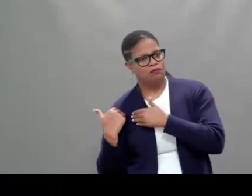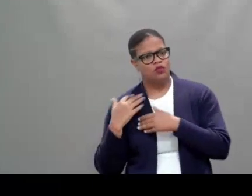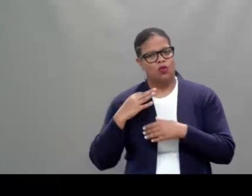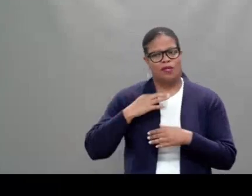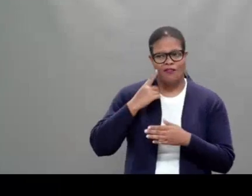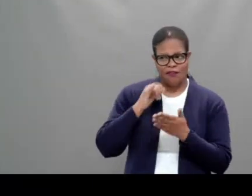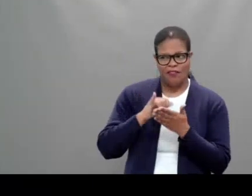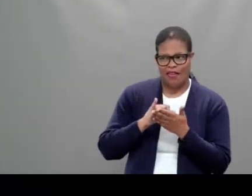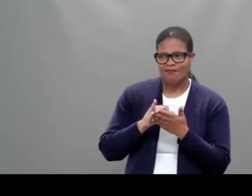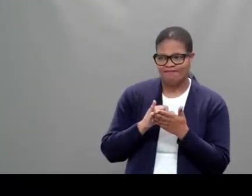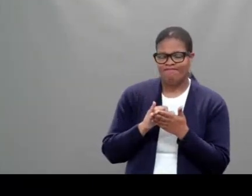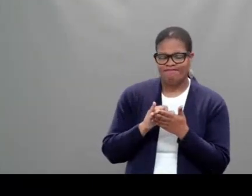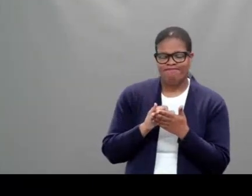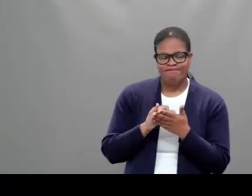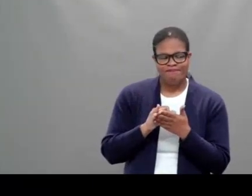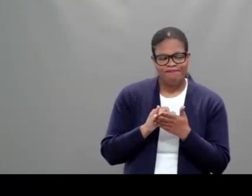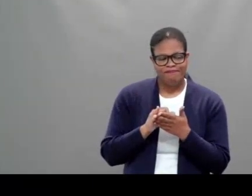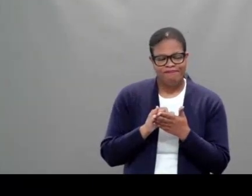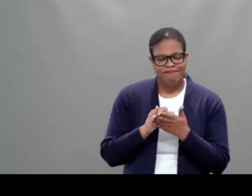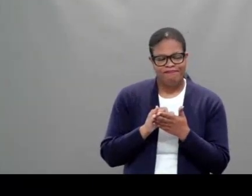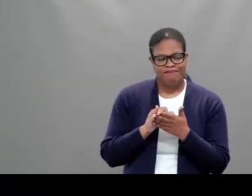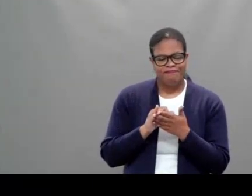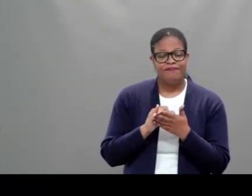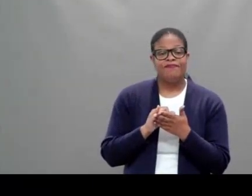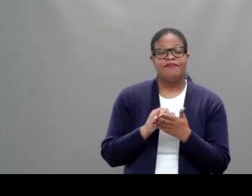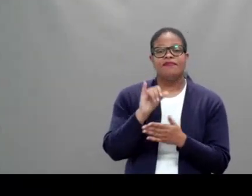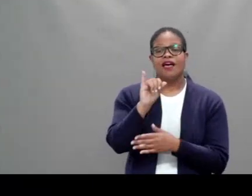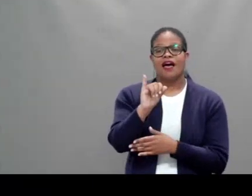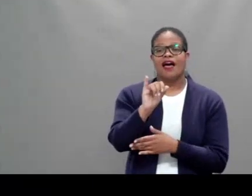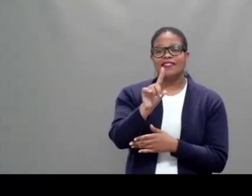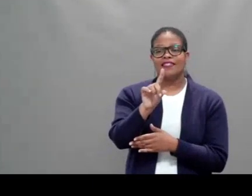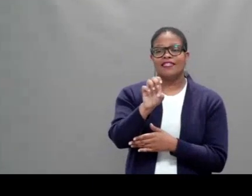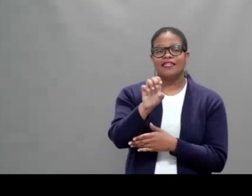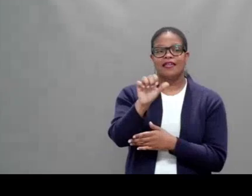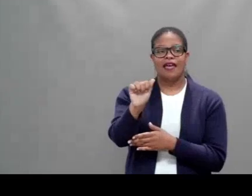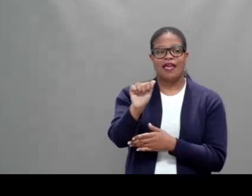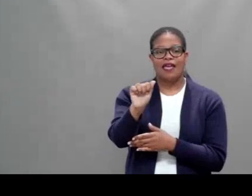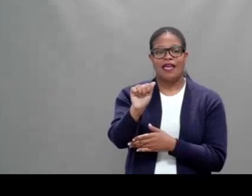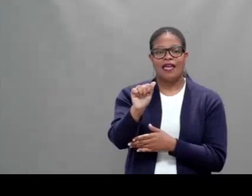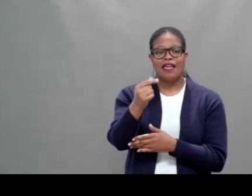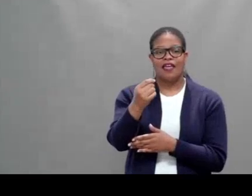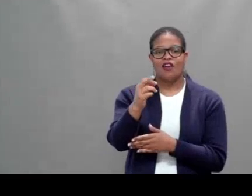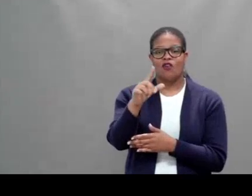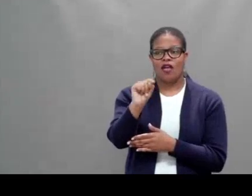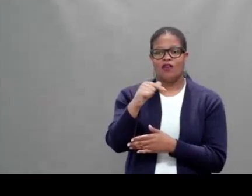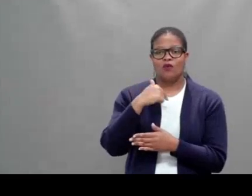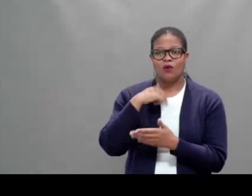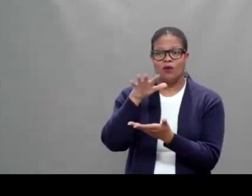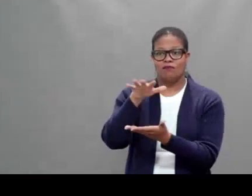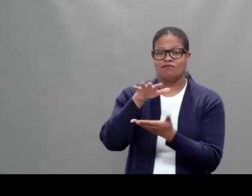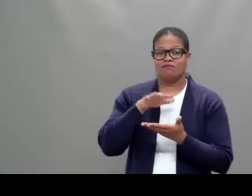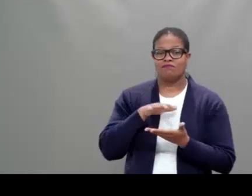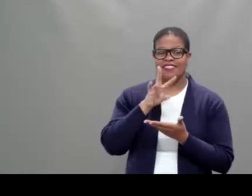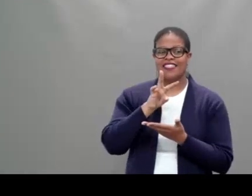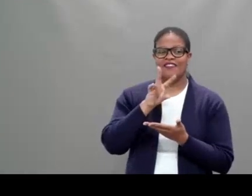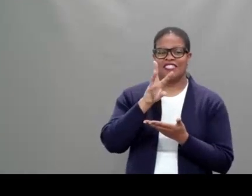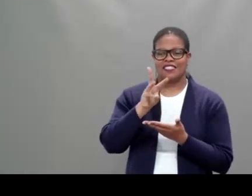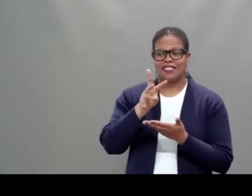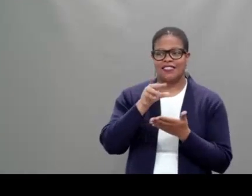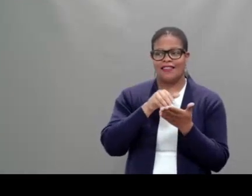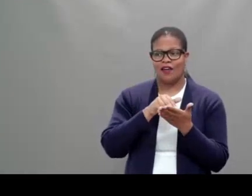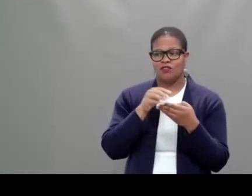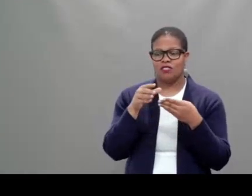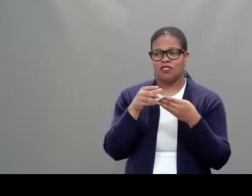apply for the grants. But the IDEA grant we were allocated